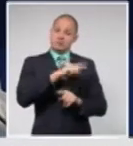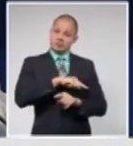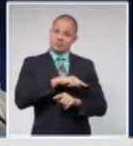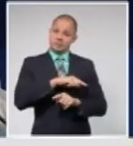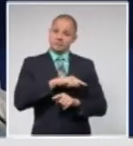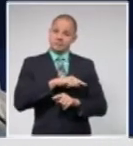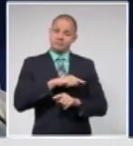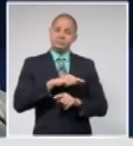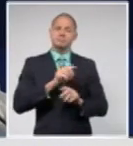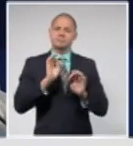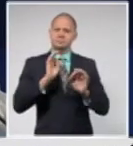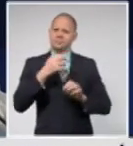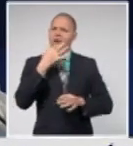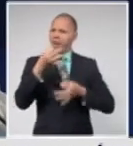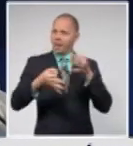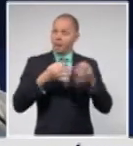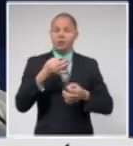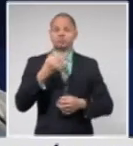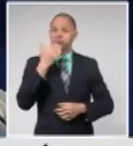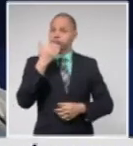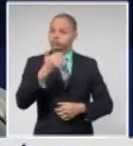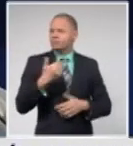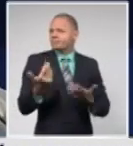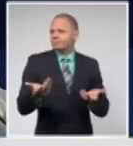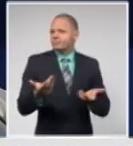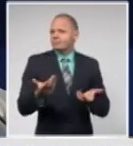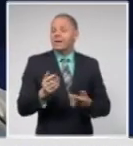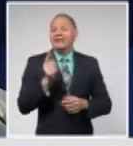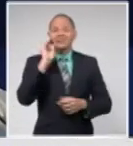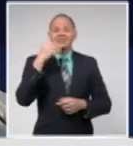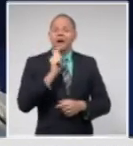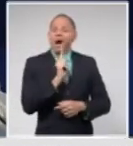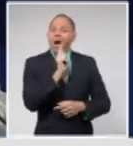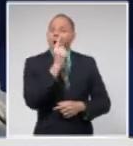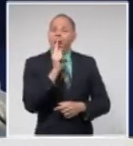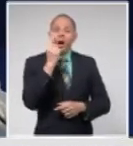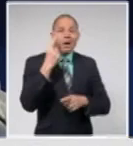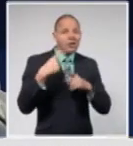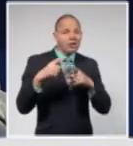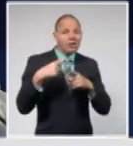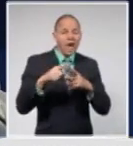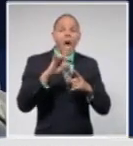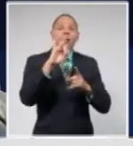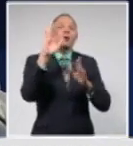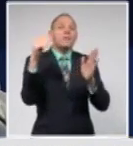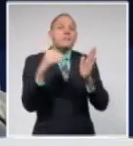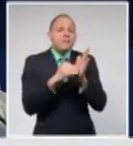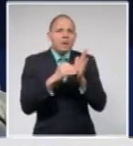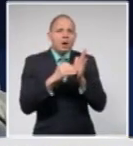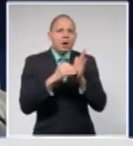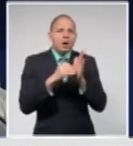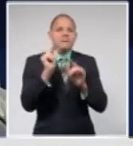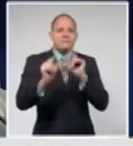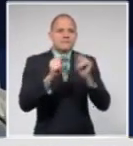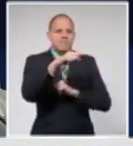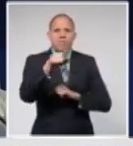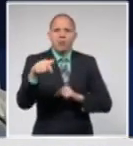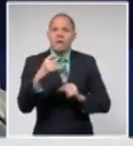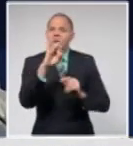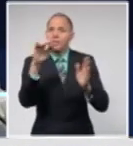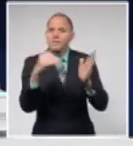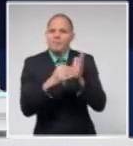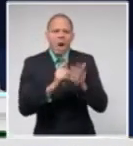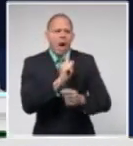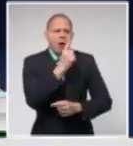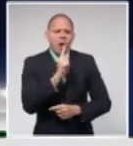7,572. We have been working to cover a larger amount of tested people. In the next few days, some population